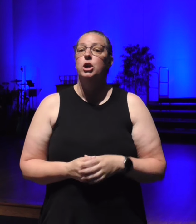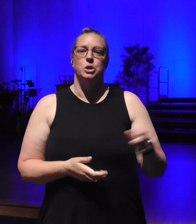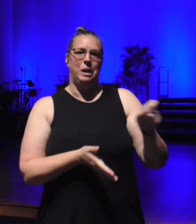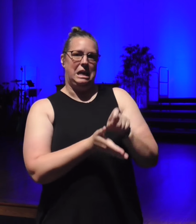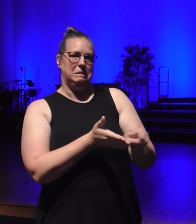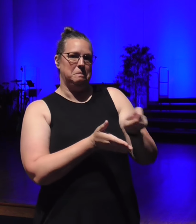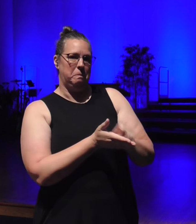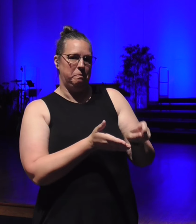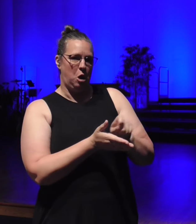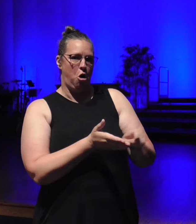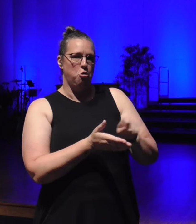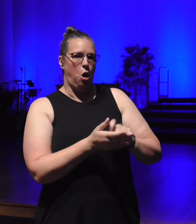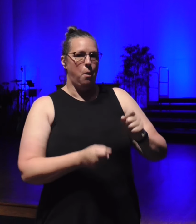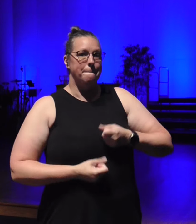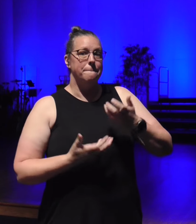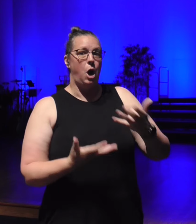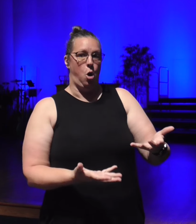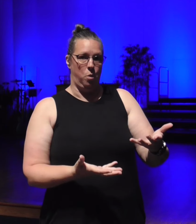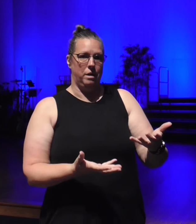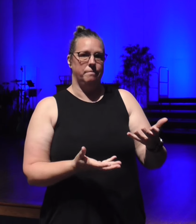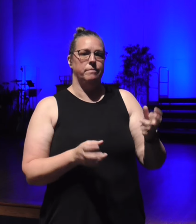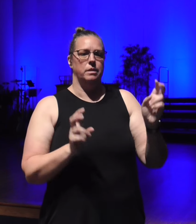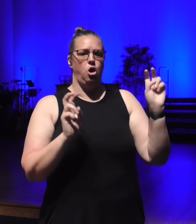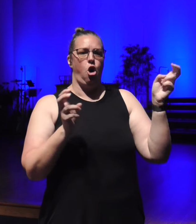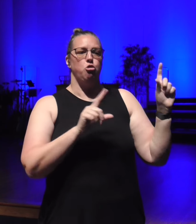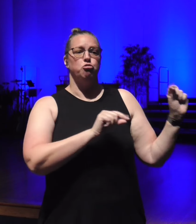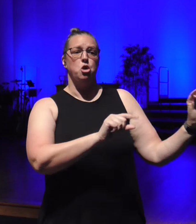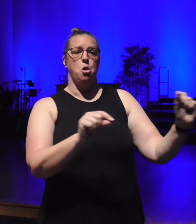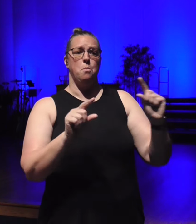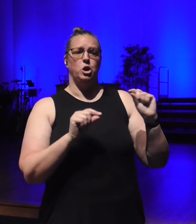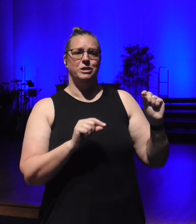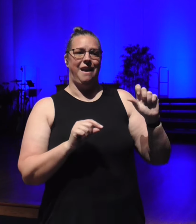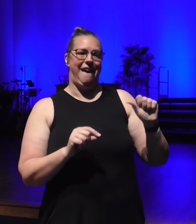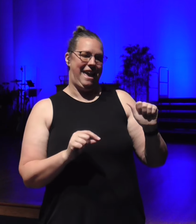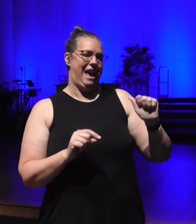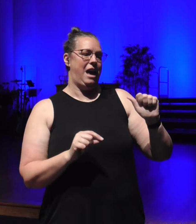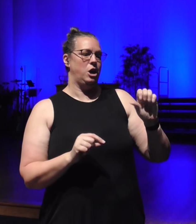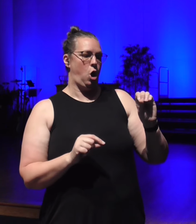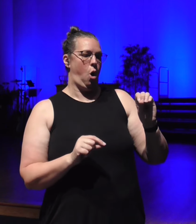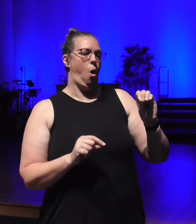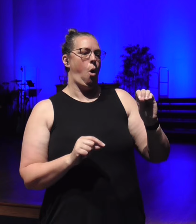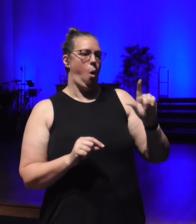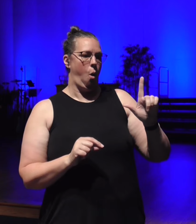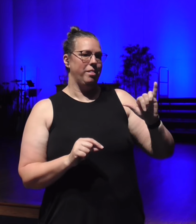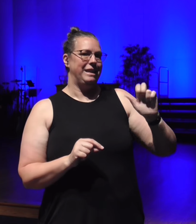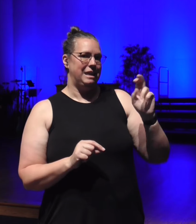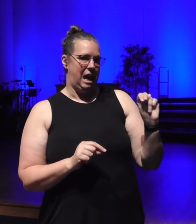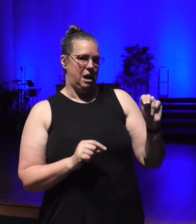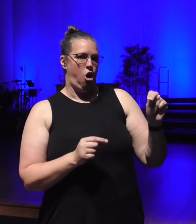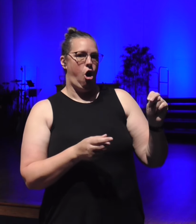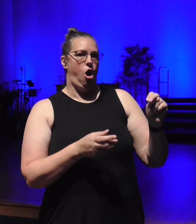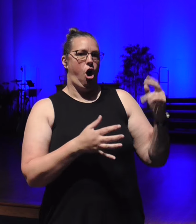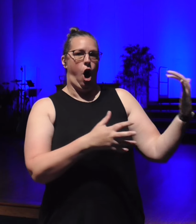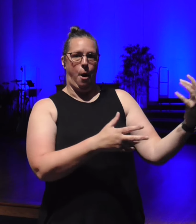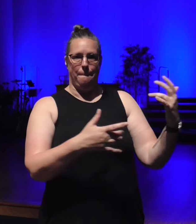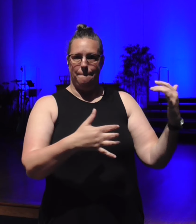his poem entitled Rumors of an Aeolian Harp. And an Aeolian harp was a wooden instrument with